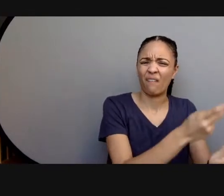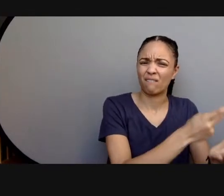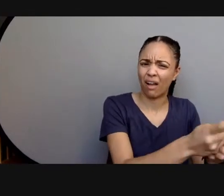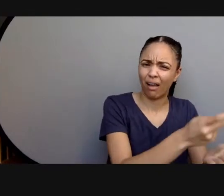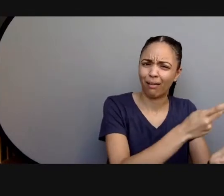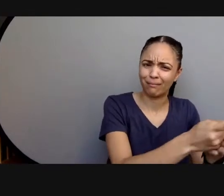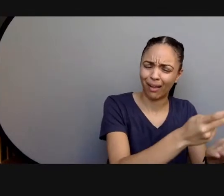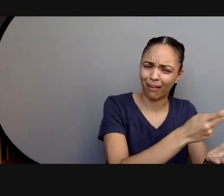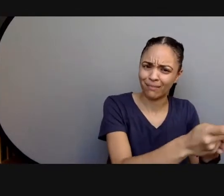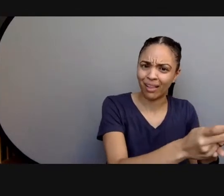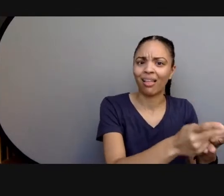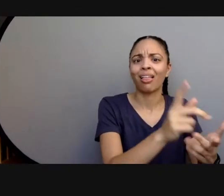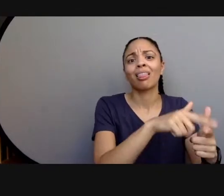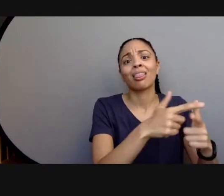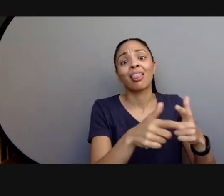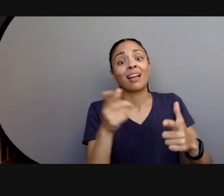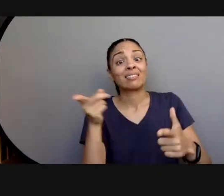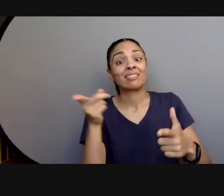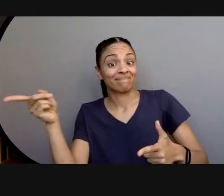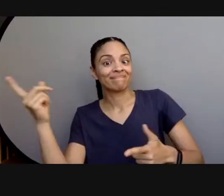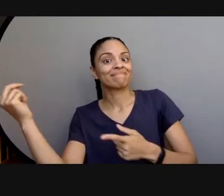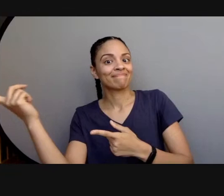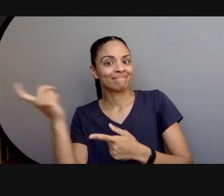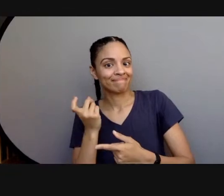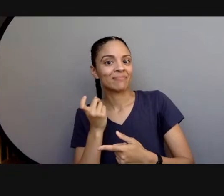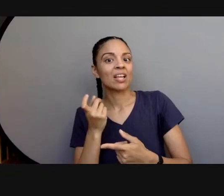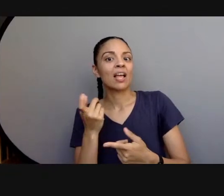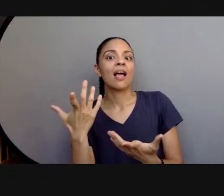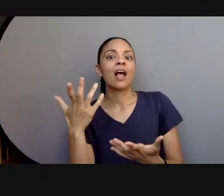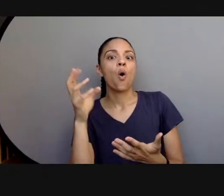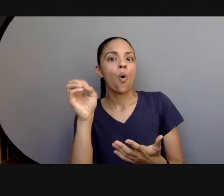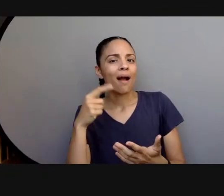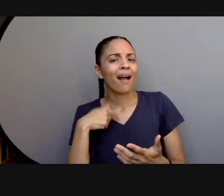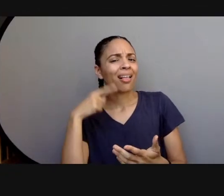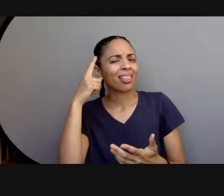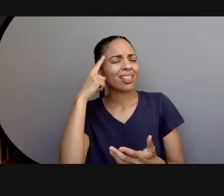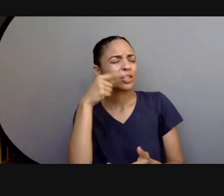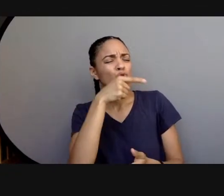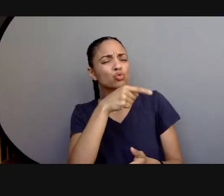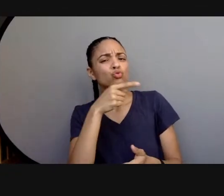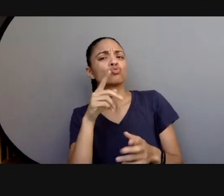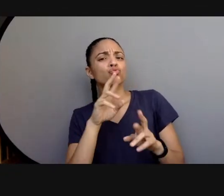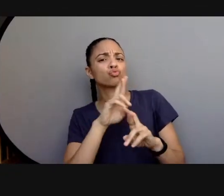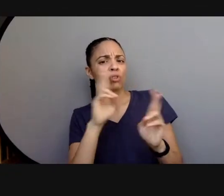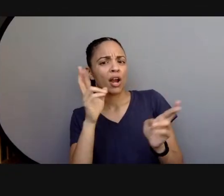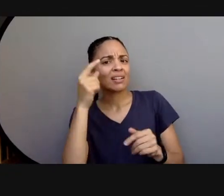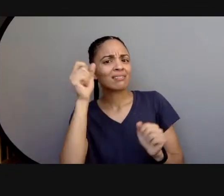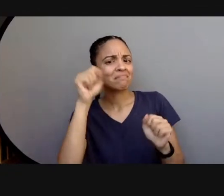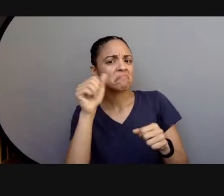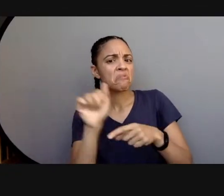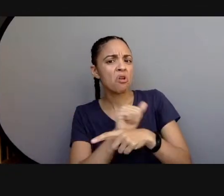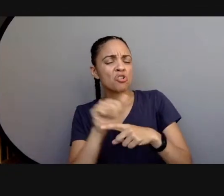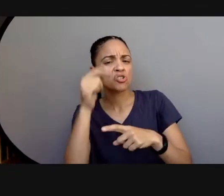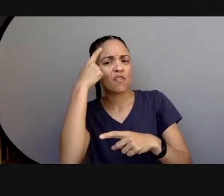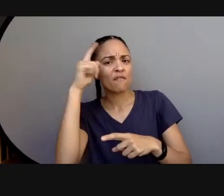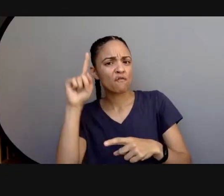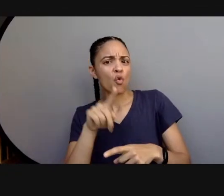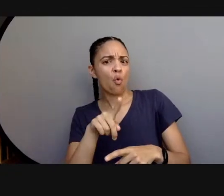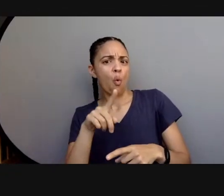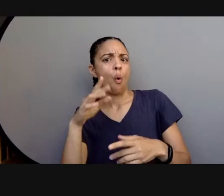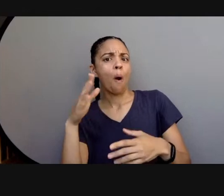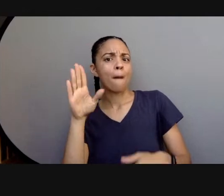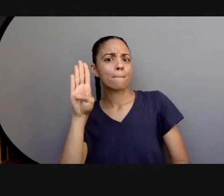right to come and possibly audition to replace a guy on Broadway. Come into this room, bring your book. I was like, what book? Bible? I didn't know what to